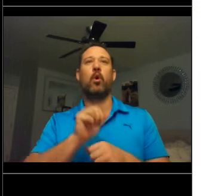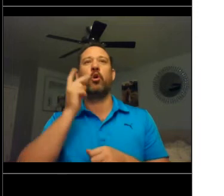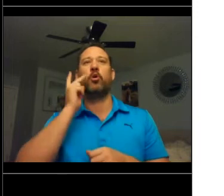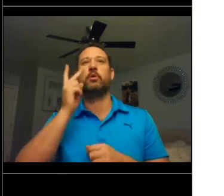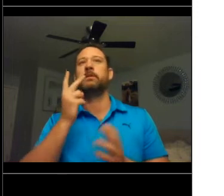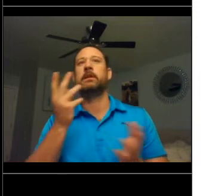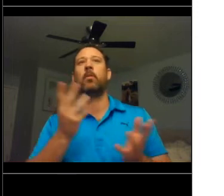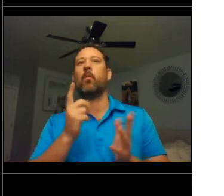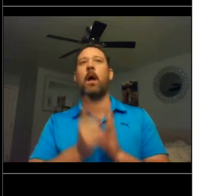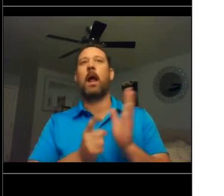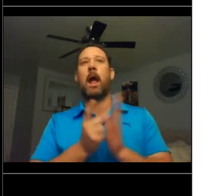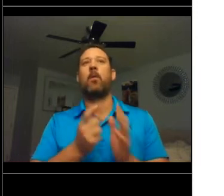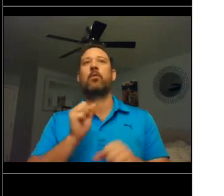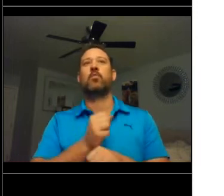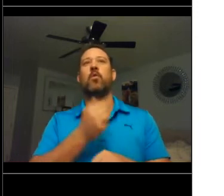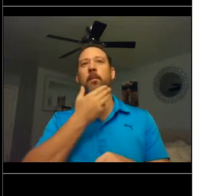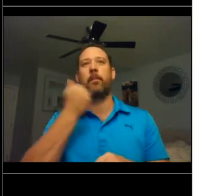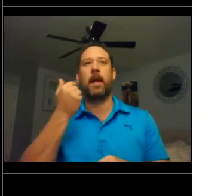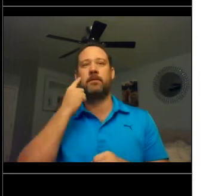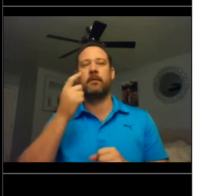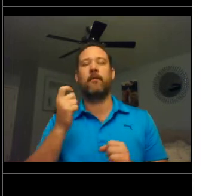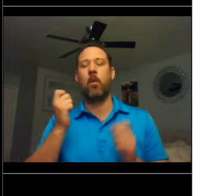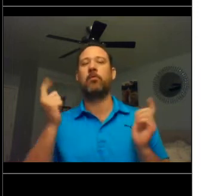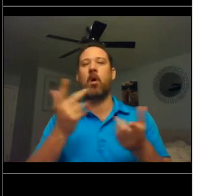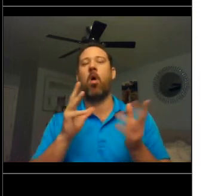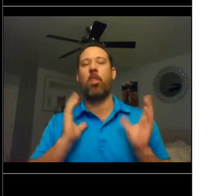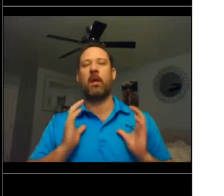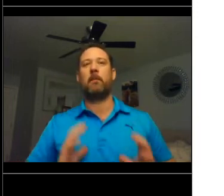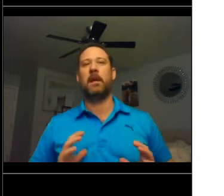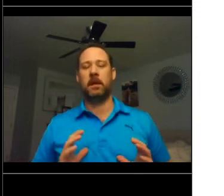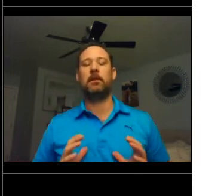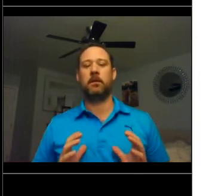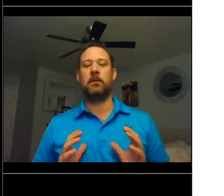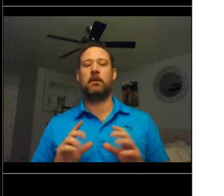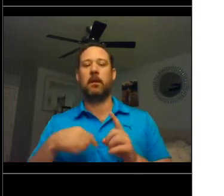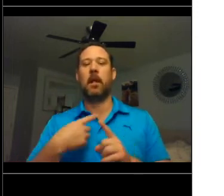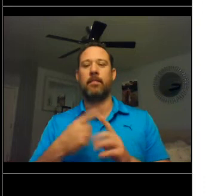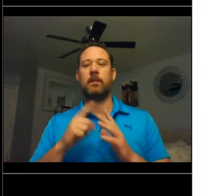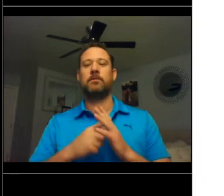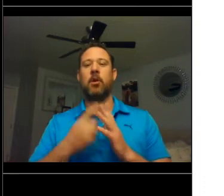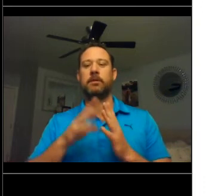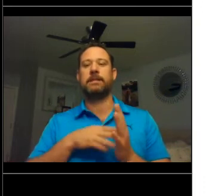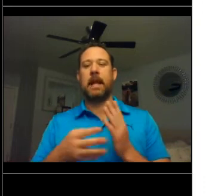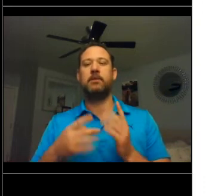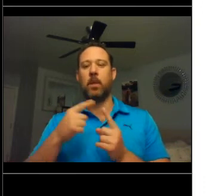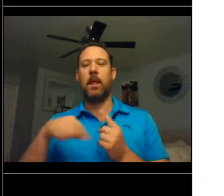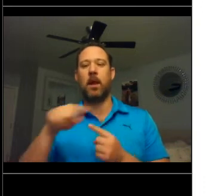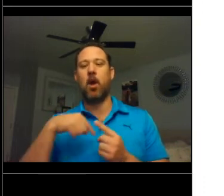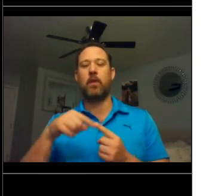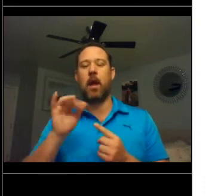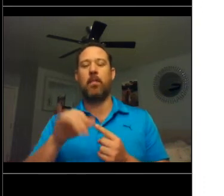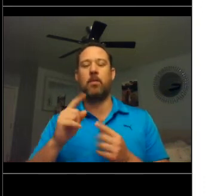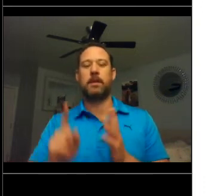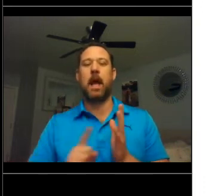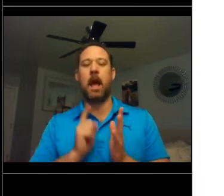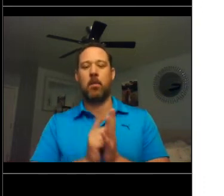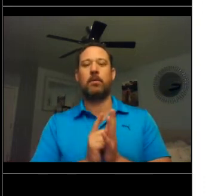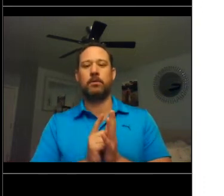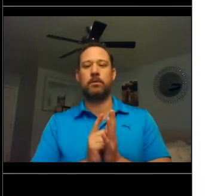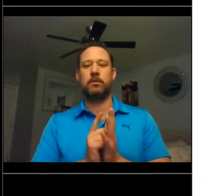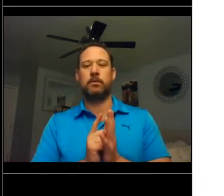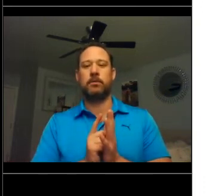hours work best for the entire Equity Advisory Committee, and then start scheduling around those hours. So they may